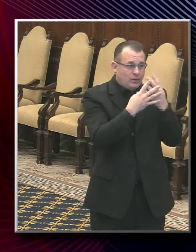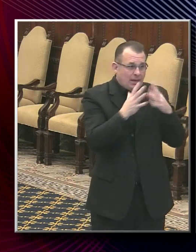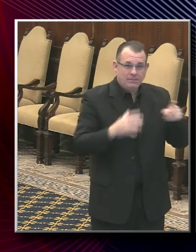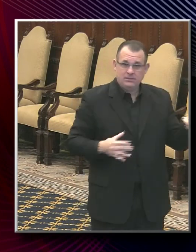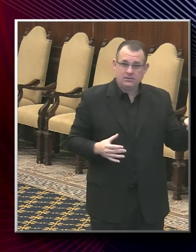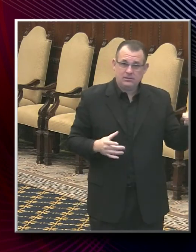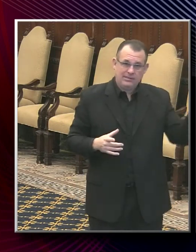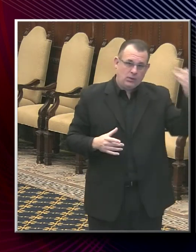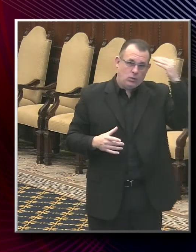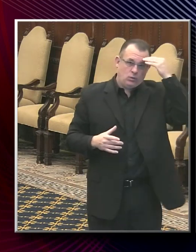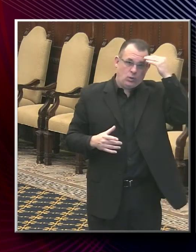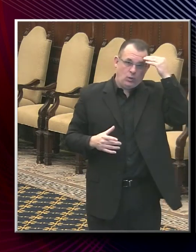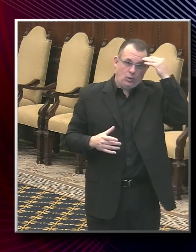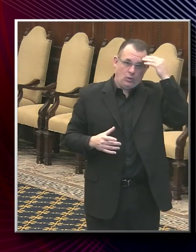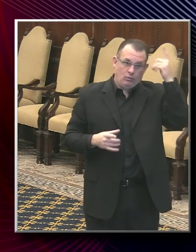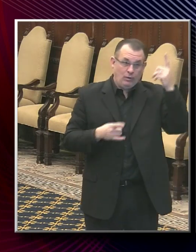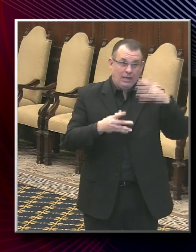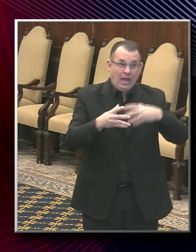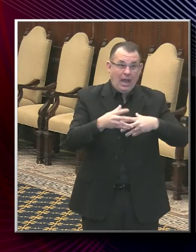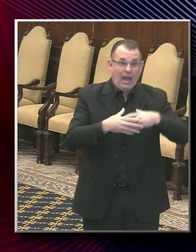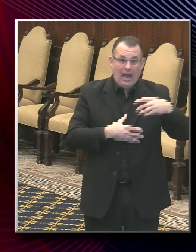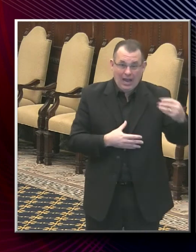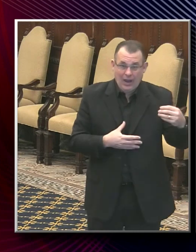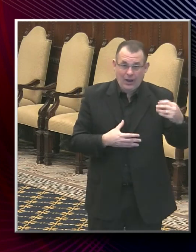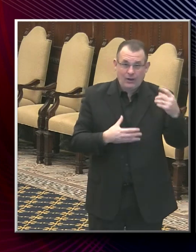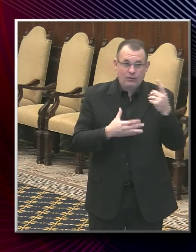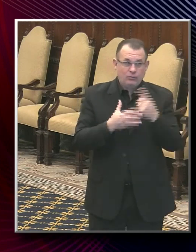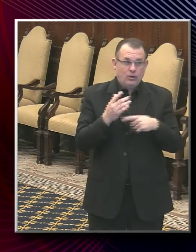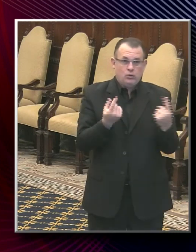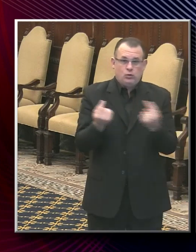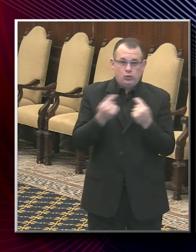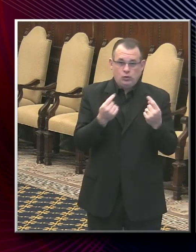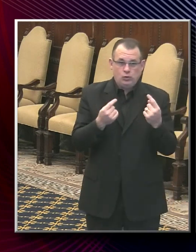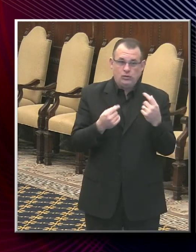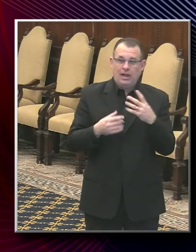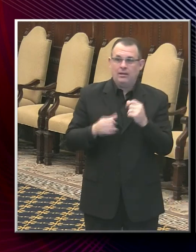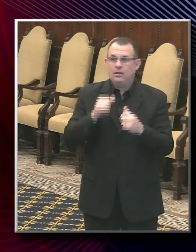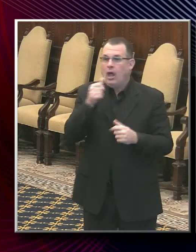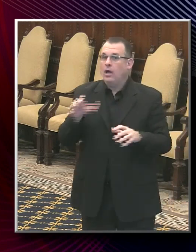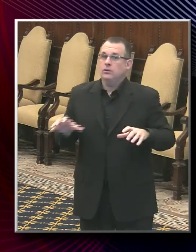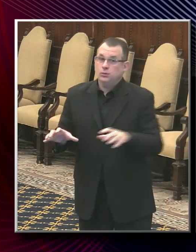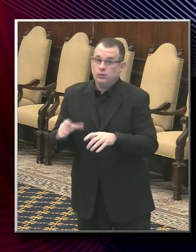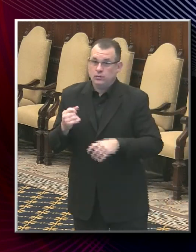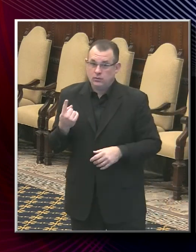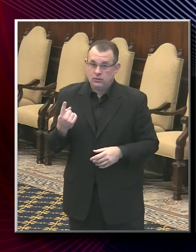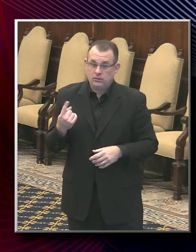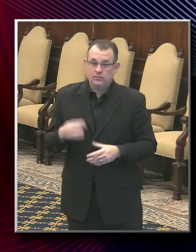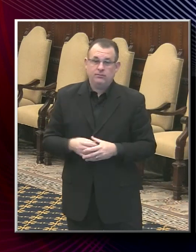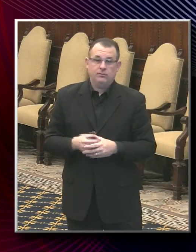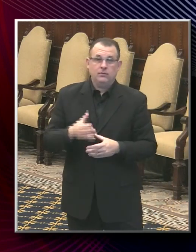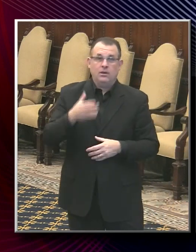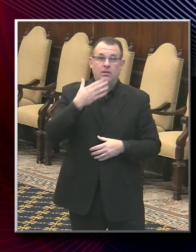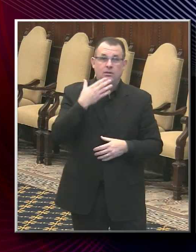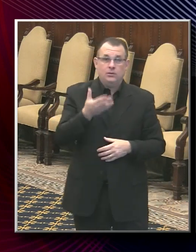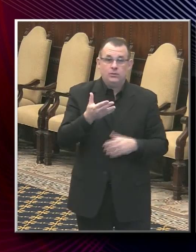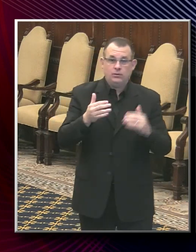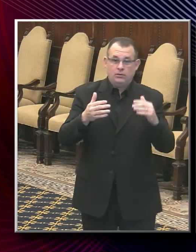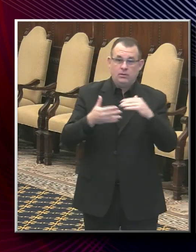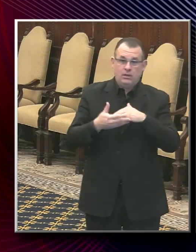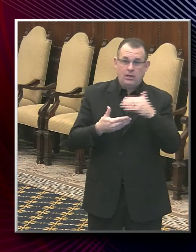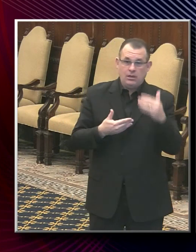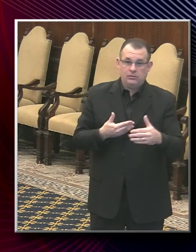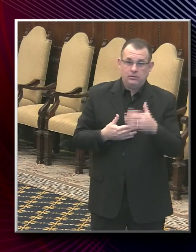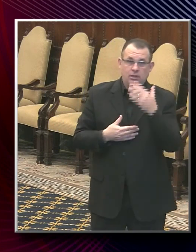educated upon the release. Okay, that's all for me. Great. Thank you,